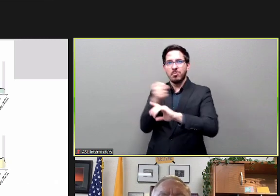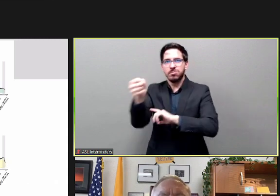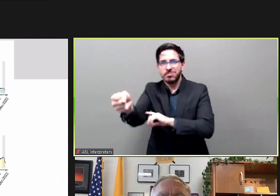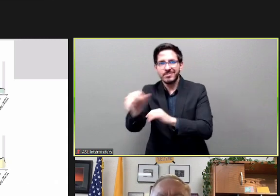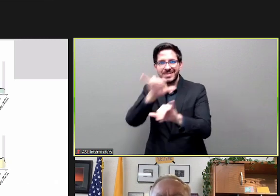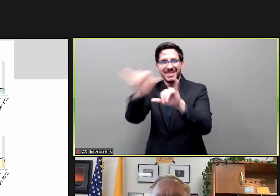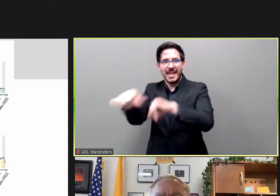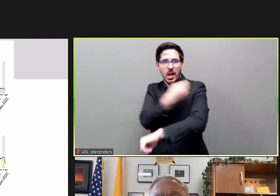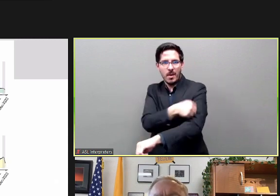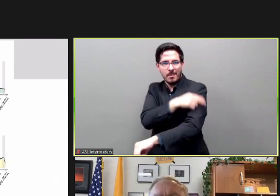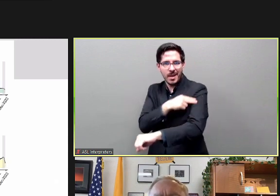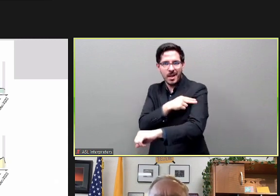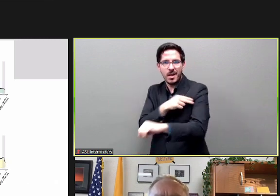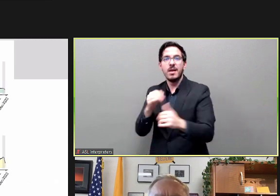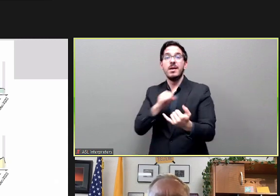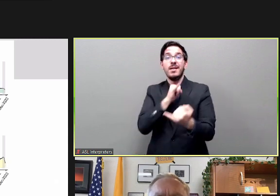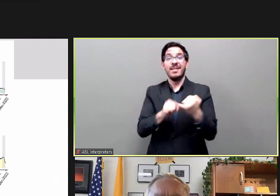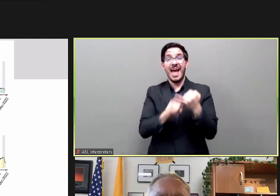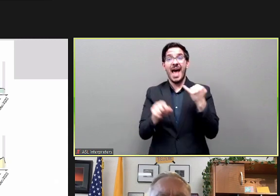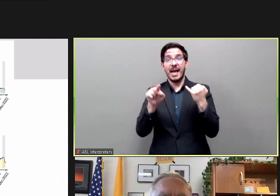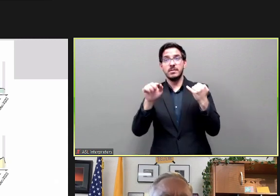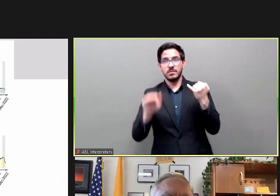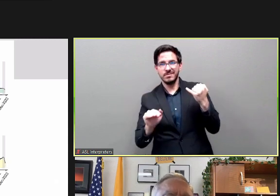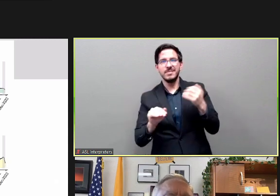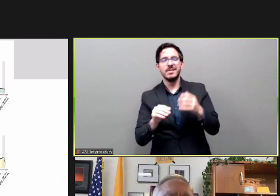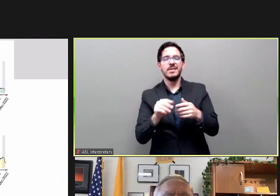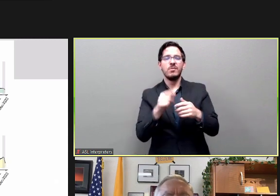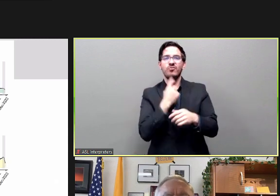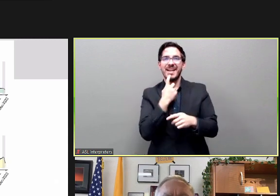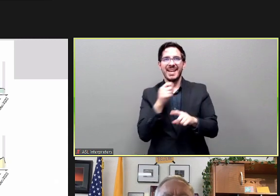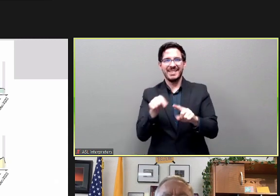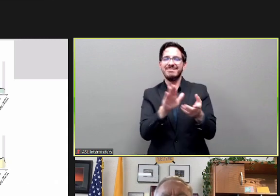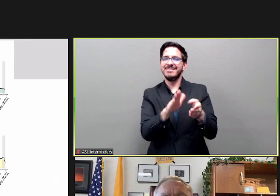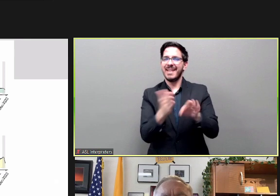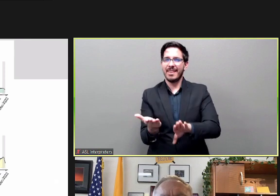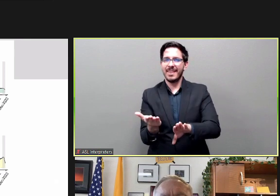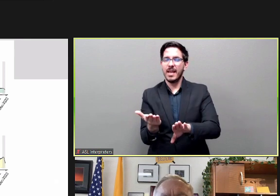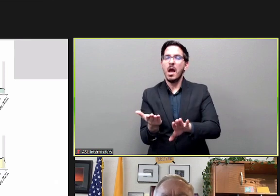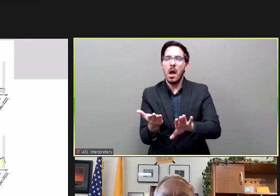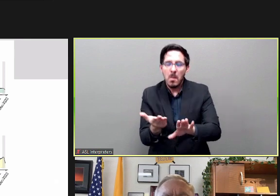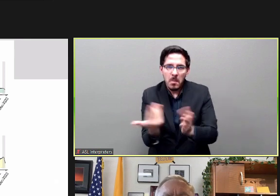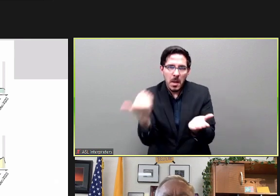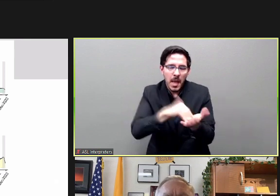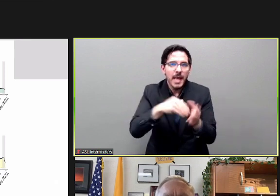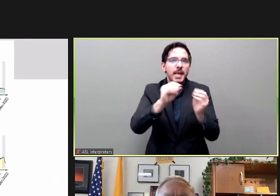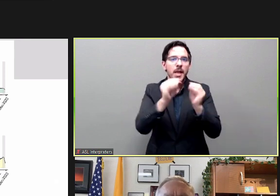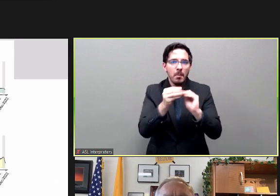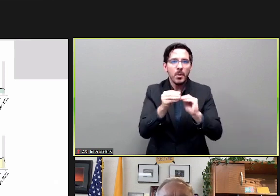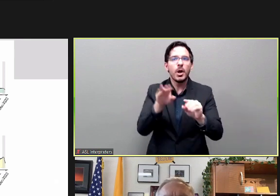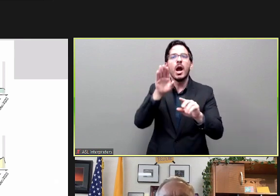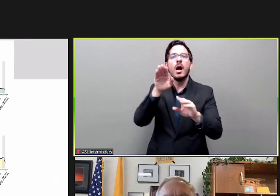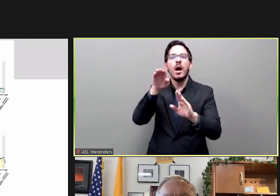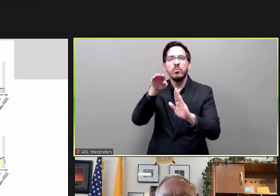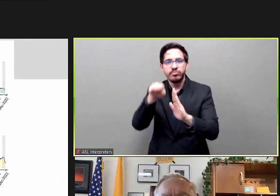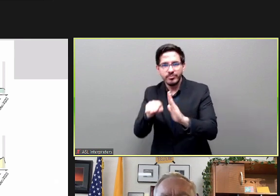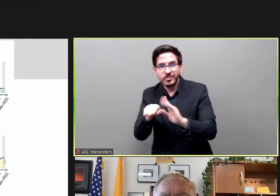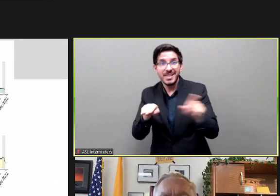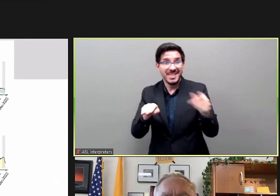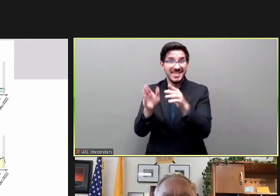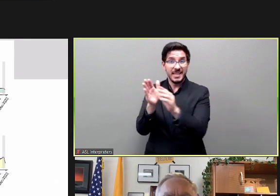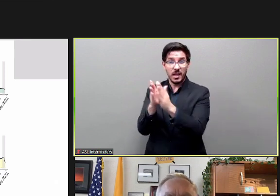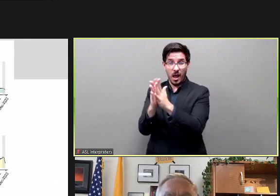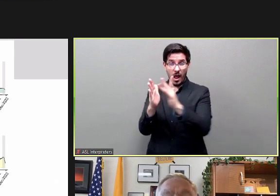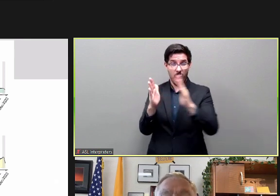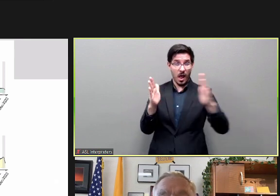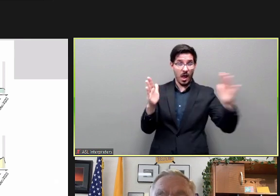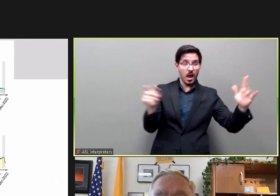then lastly, deaths, much lower than they've been through the whole course of the pandemic, as the virus seems to be